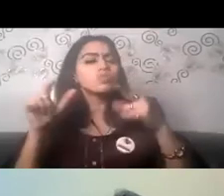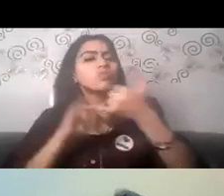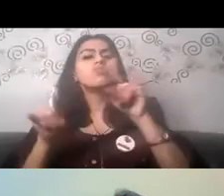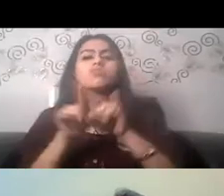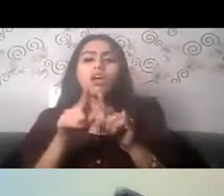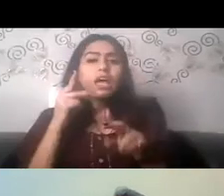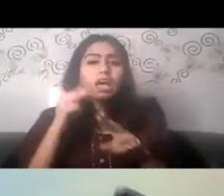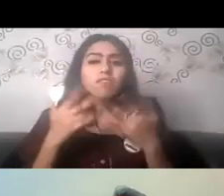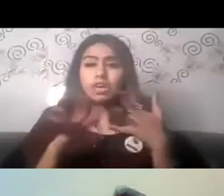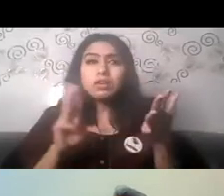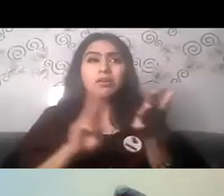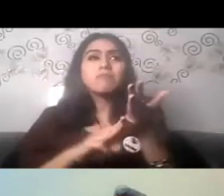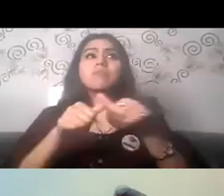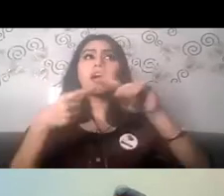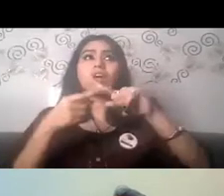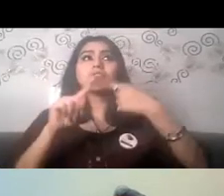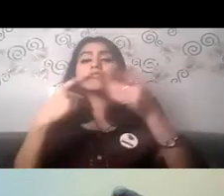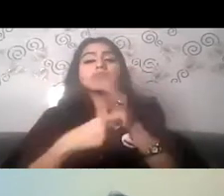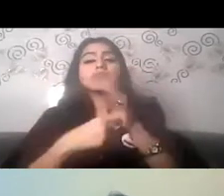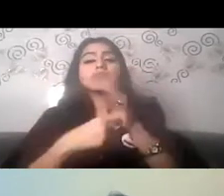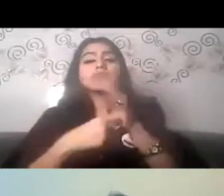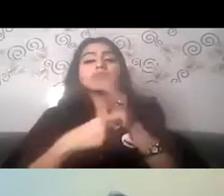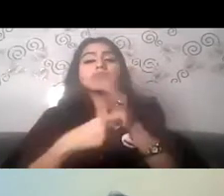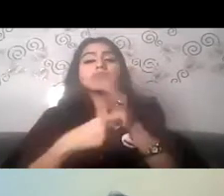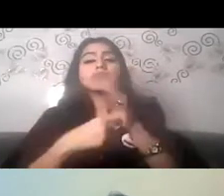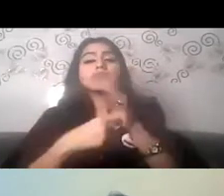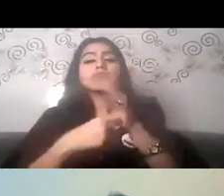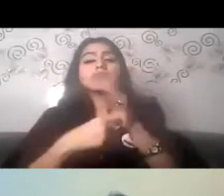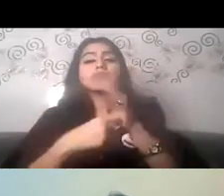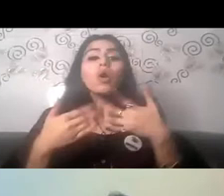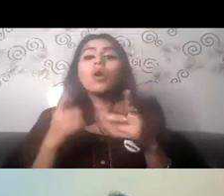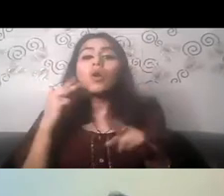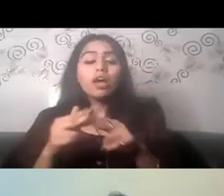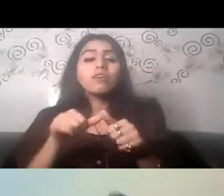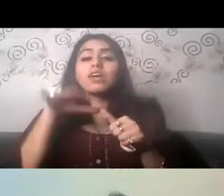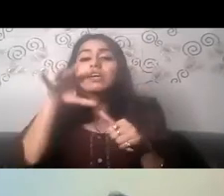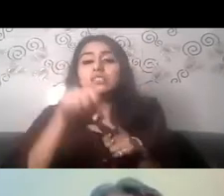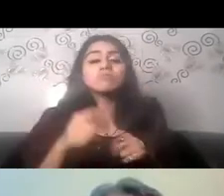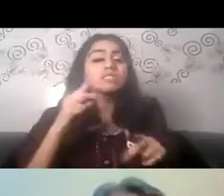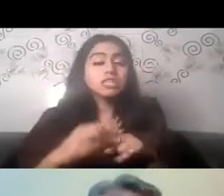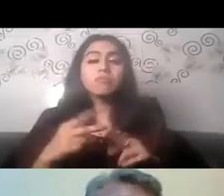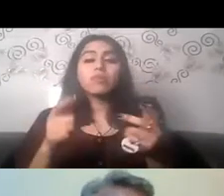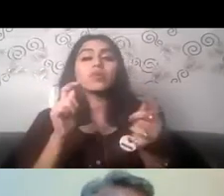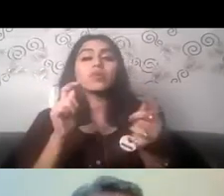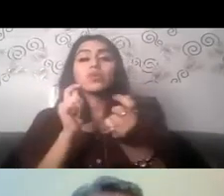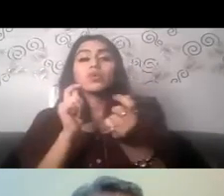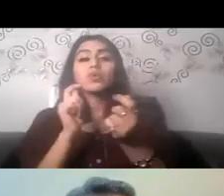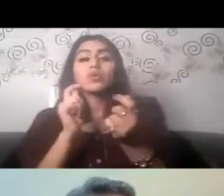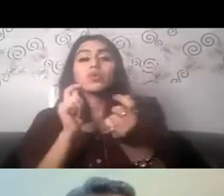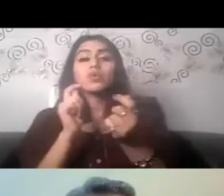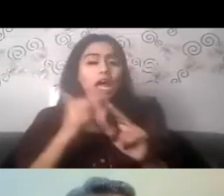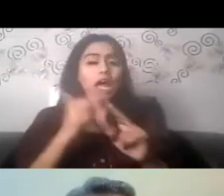have any metrics of comparison in how the accessibility changed over the last 5 years, or say pre-pandemic